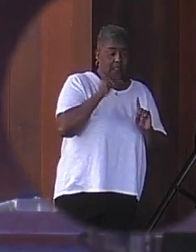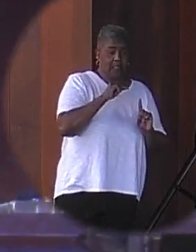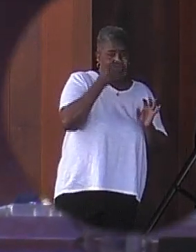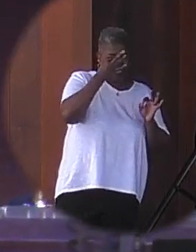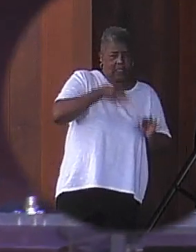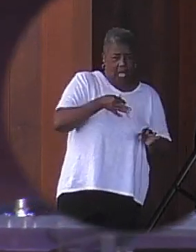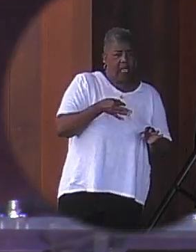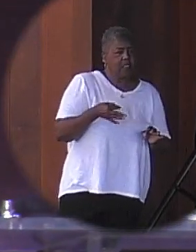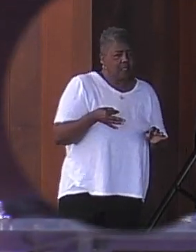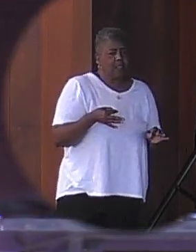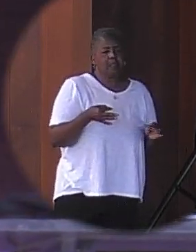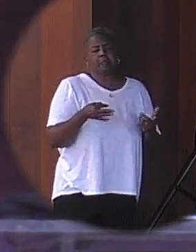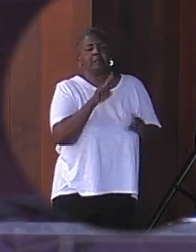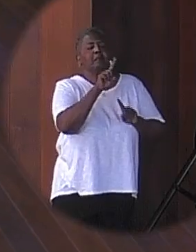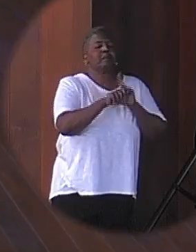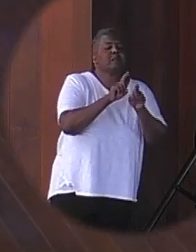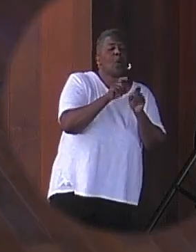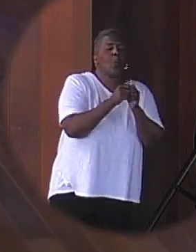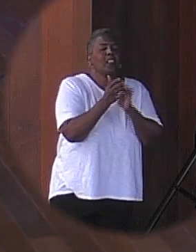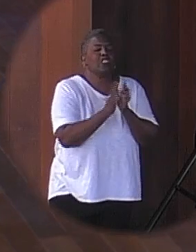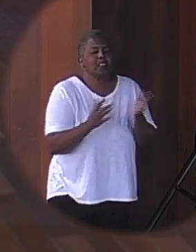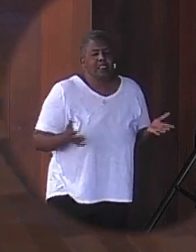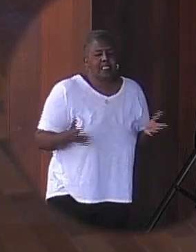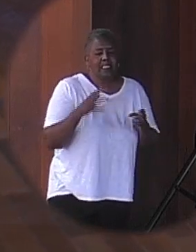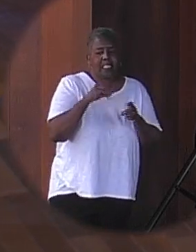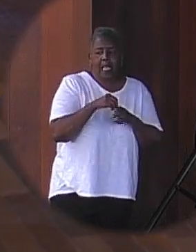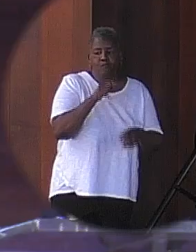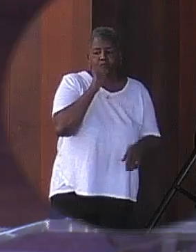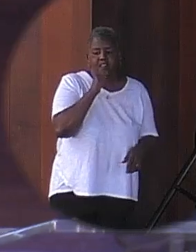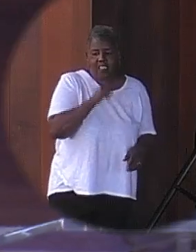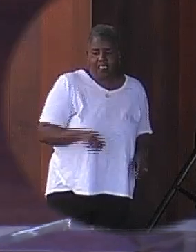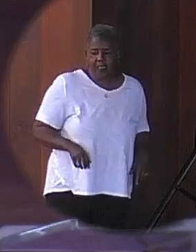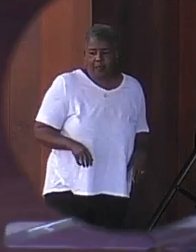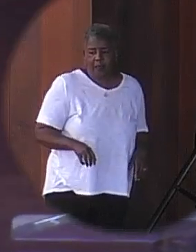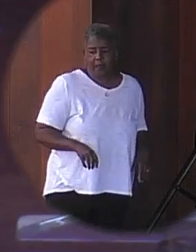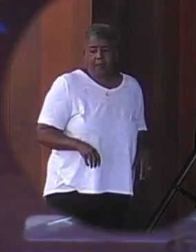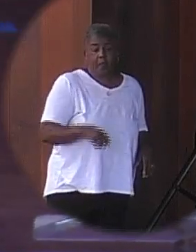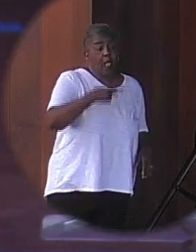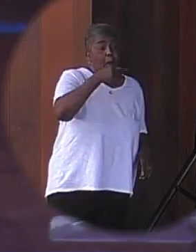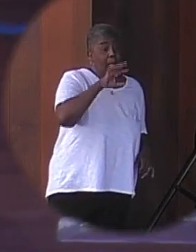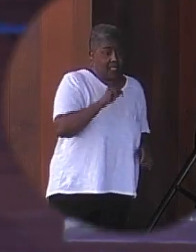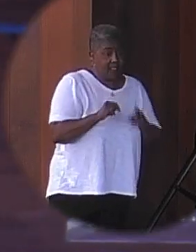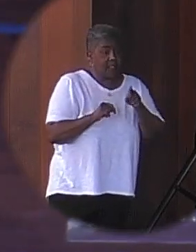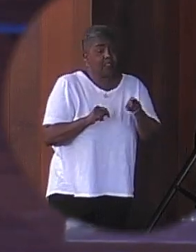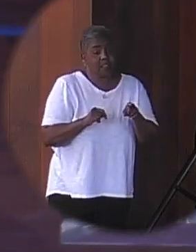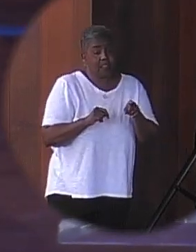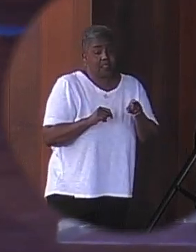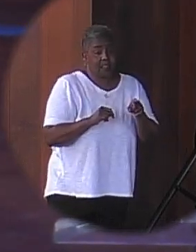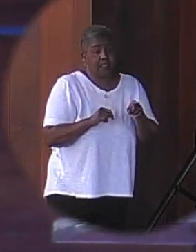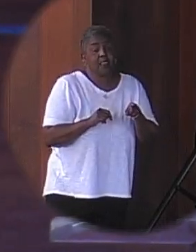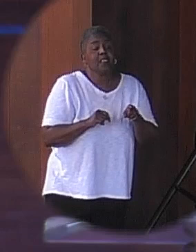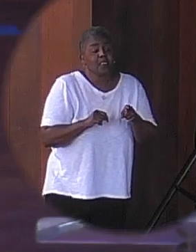to have a little question and answer session with Jesus in private. So Pilate takes him out of the presence of the